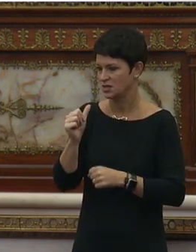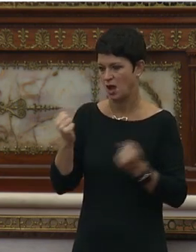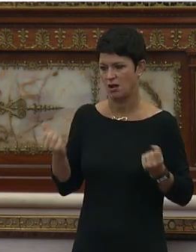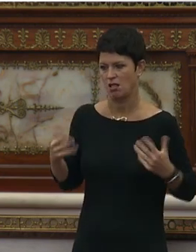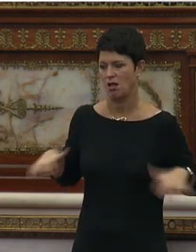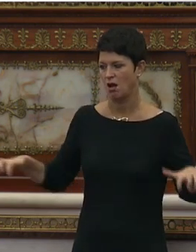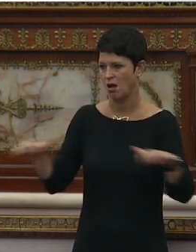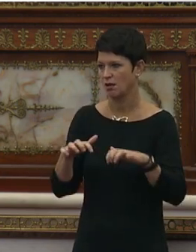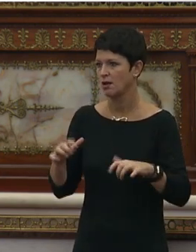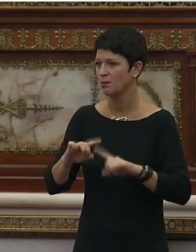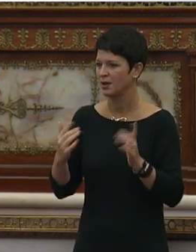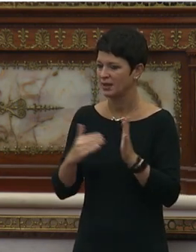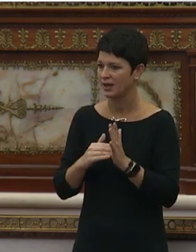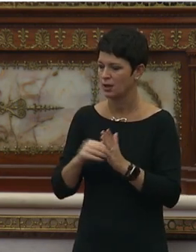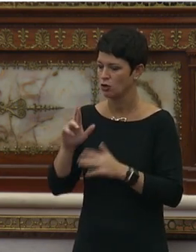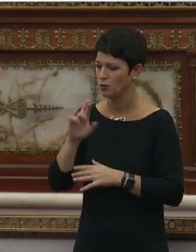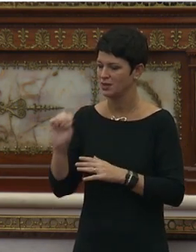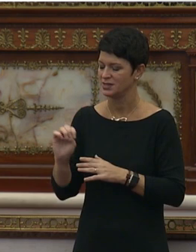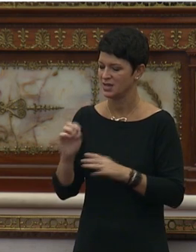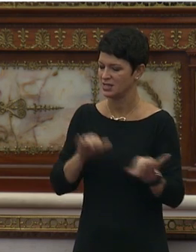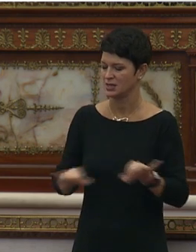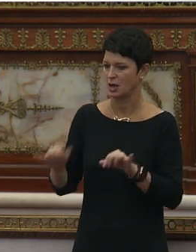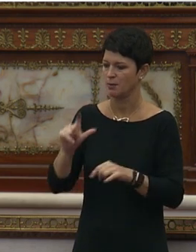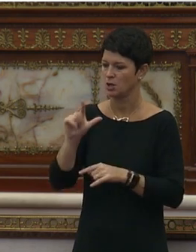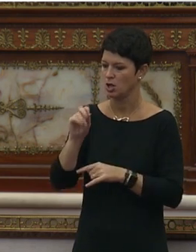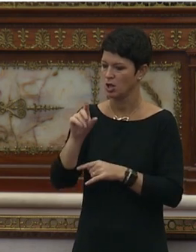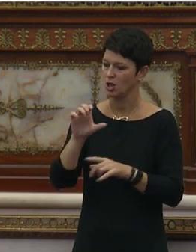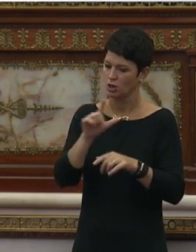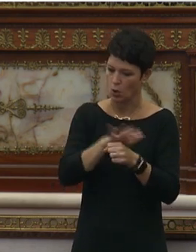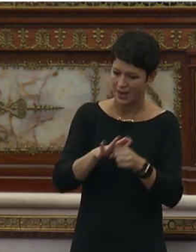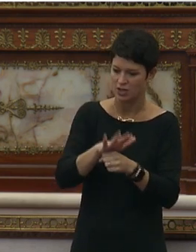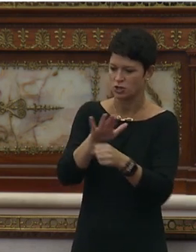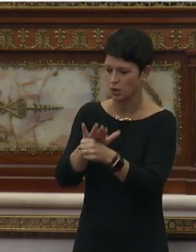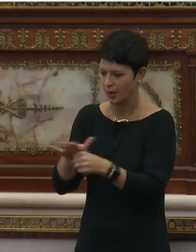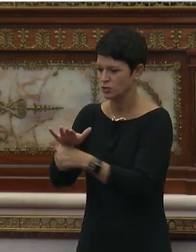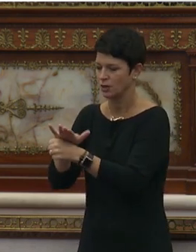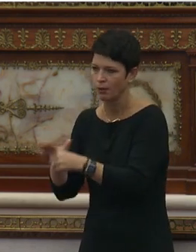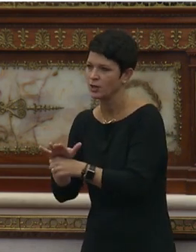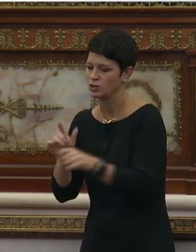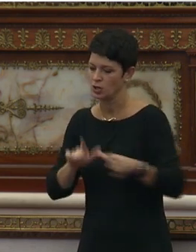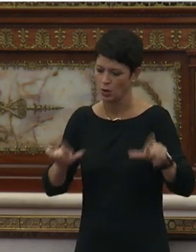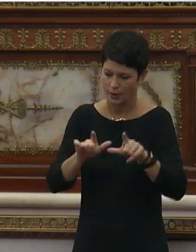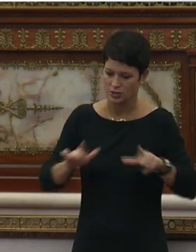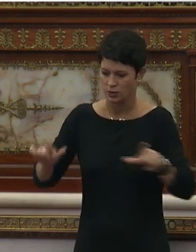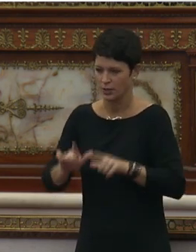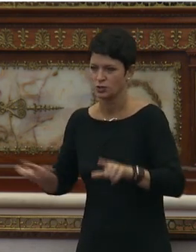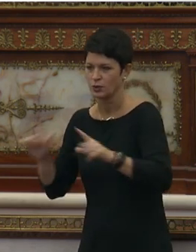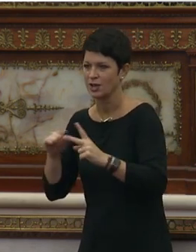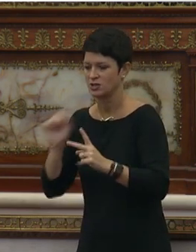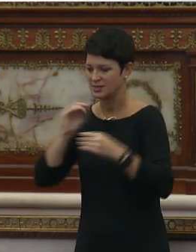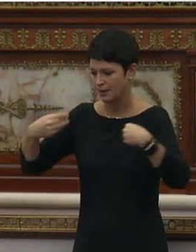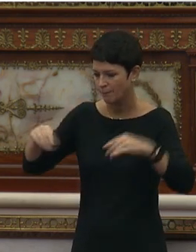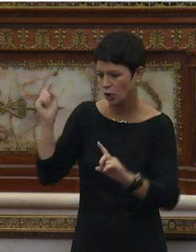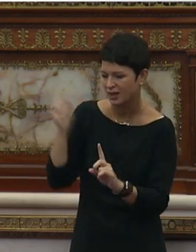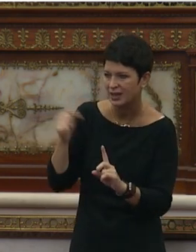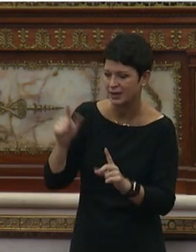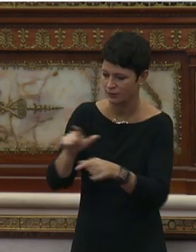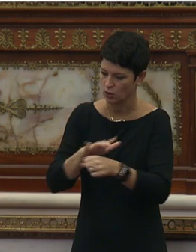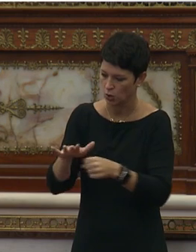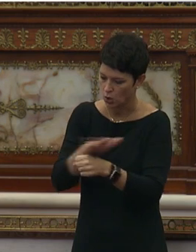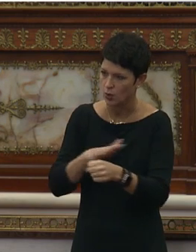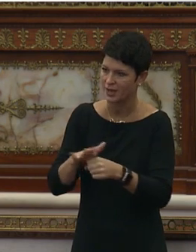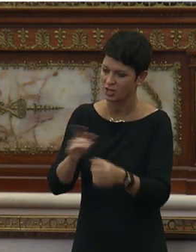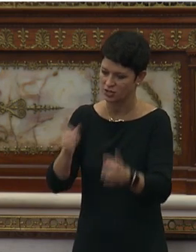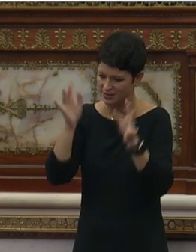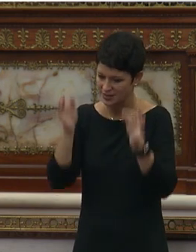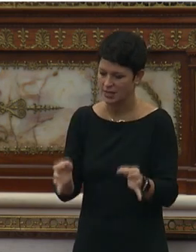familiar saying when it comes to real estate, location, location, location. So it's the market, it's location that